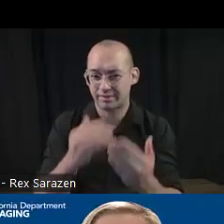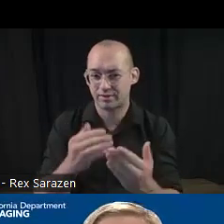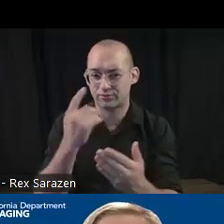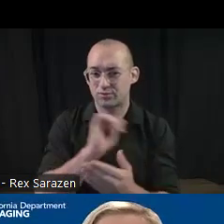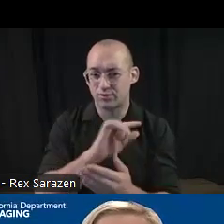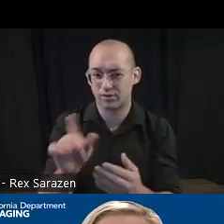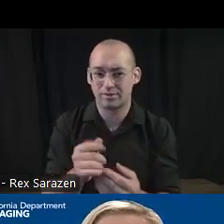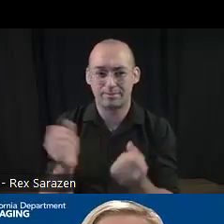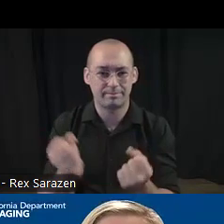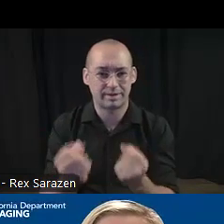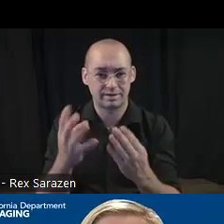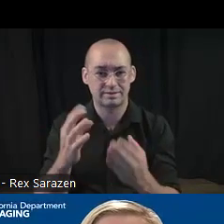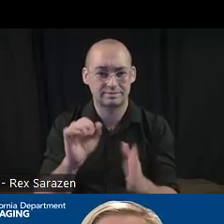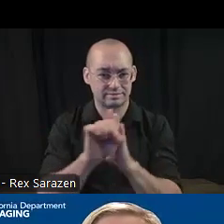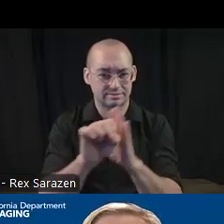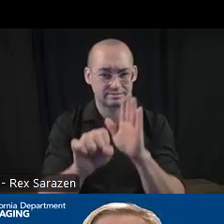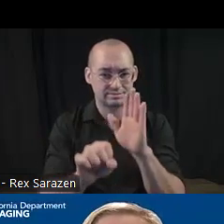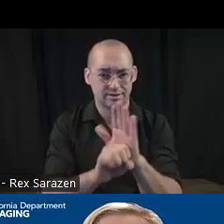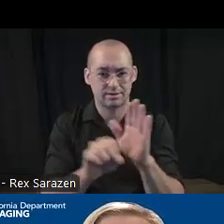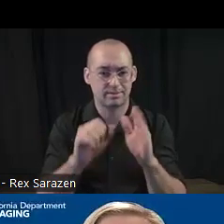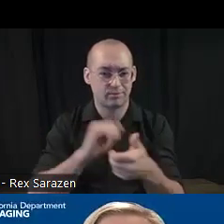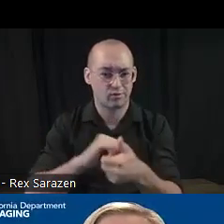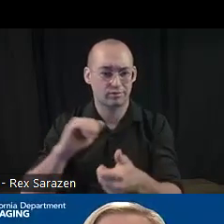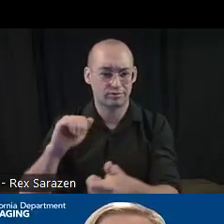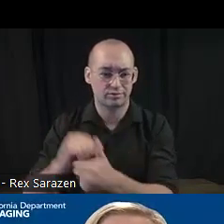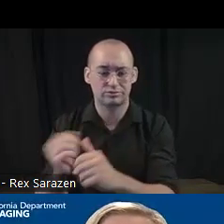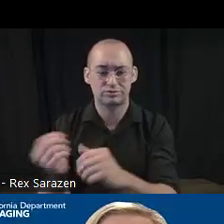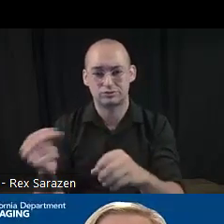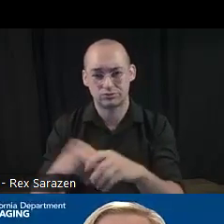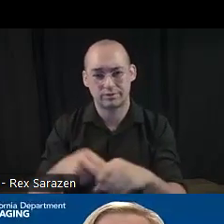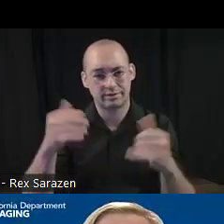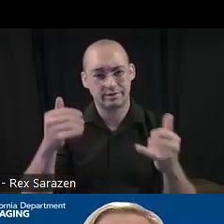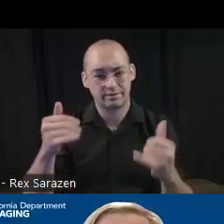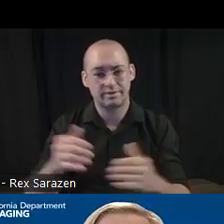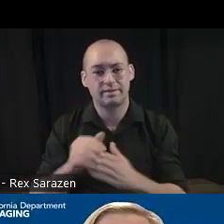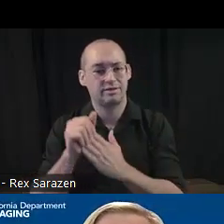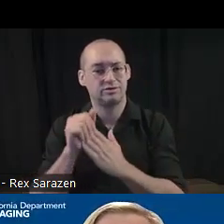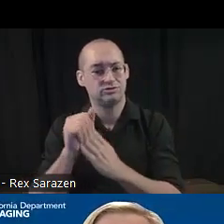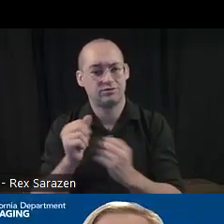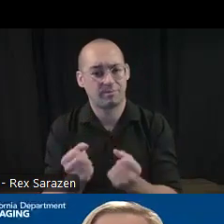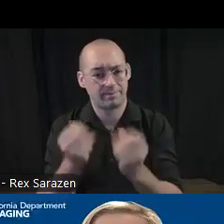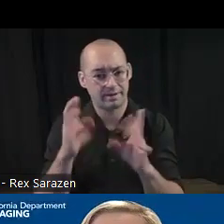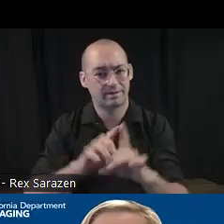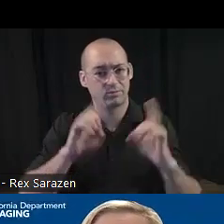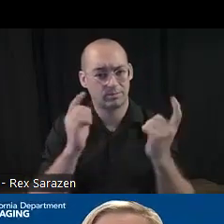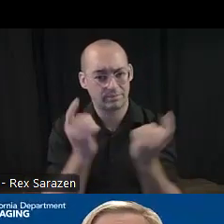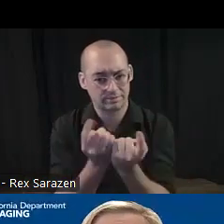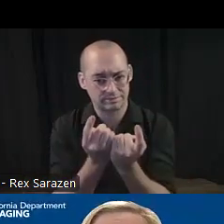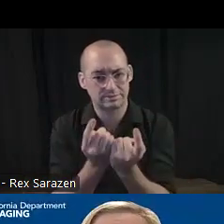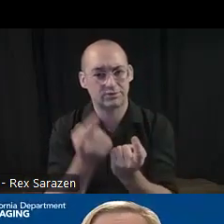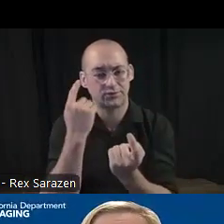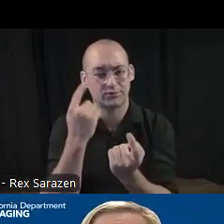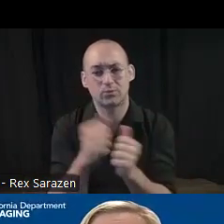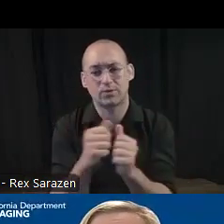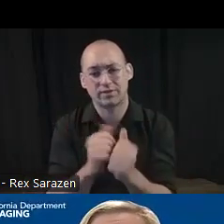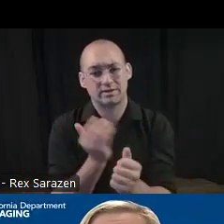many state partners who are joining today. We have leadership from many departments on with us, and I just